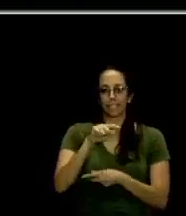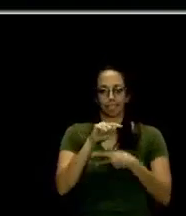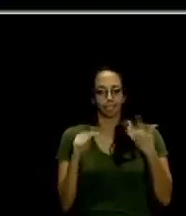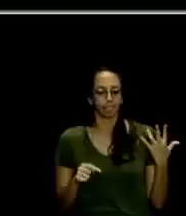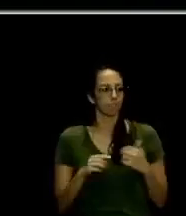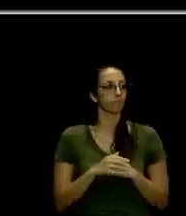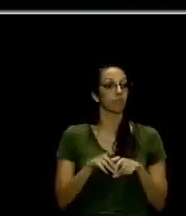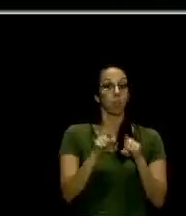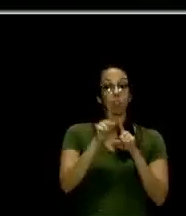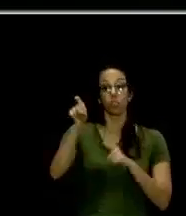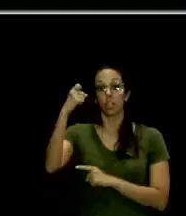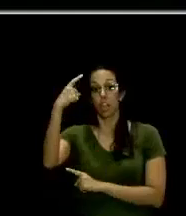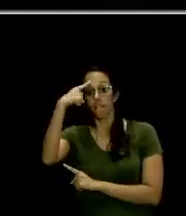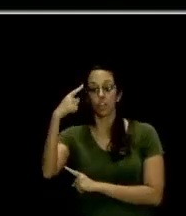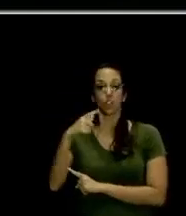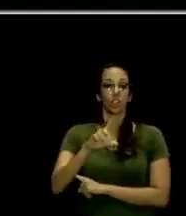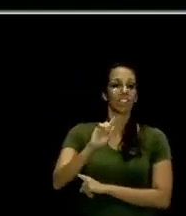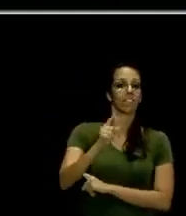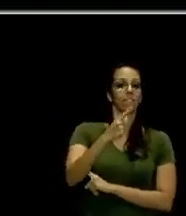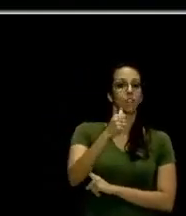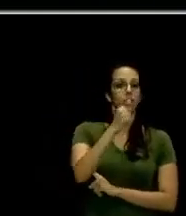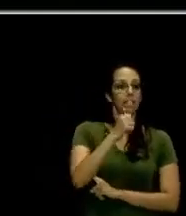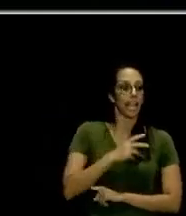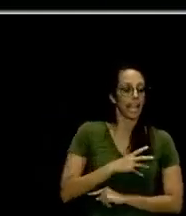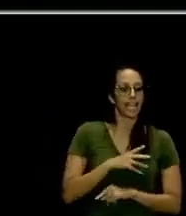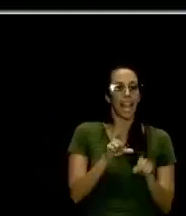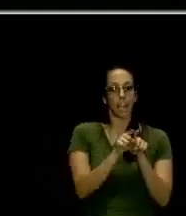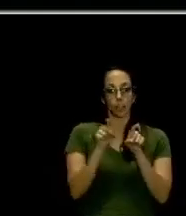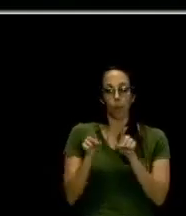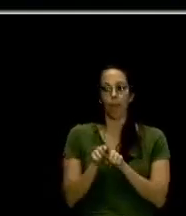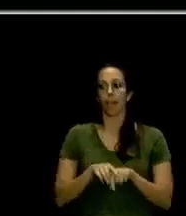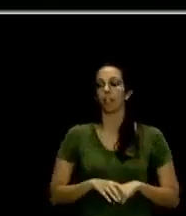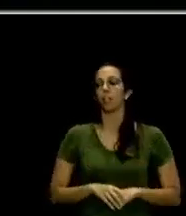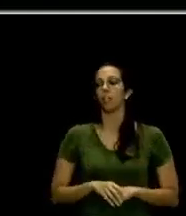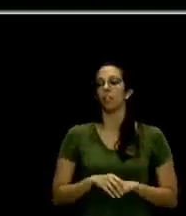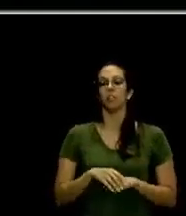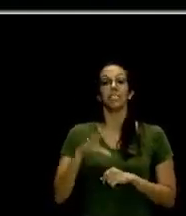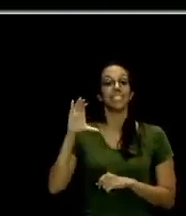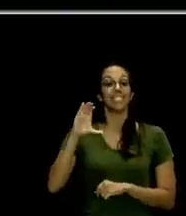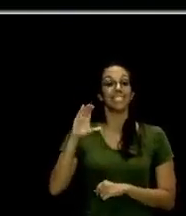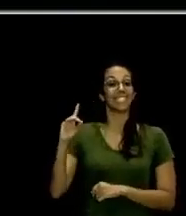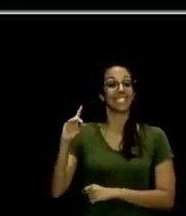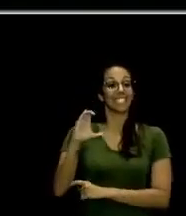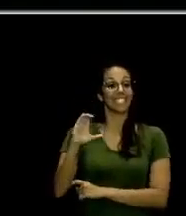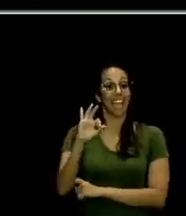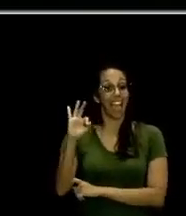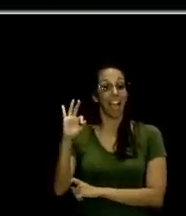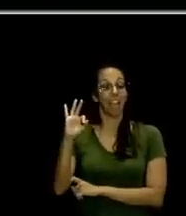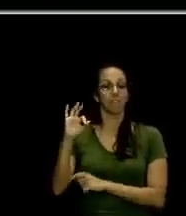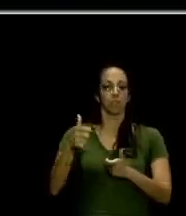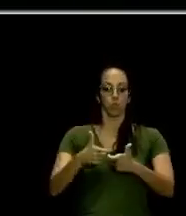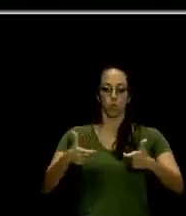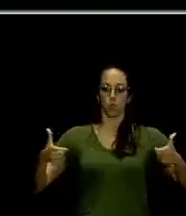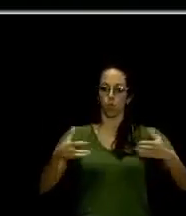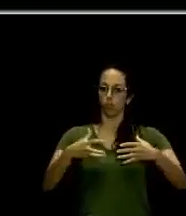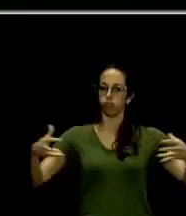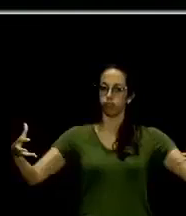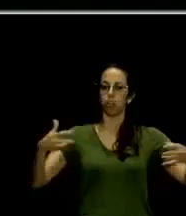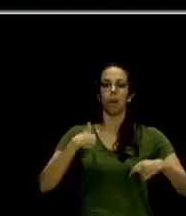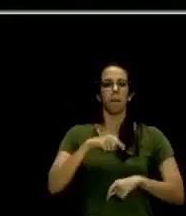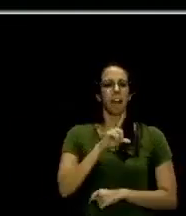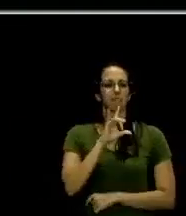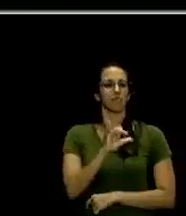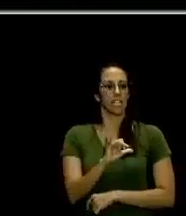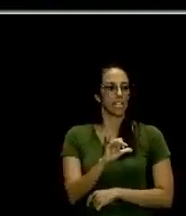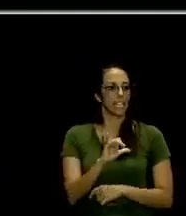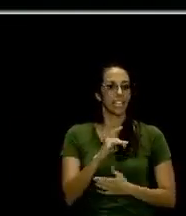thank the governor, the first lady, and the lieutenant governor. Our mission at DCF is really big, and I am so